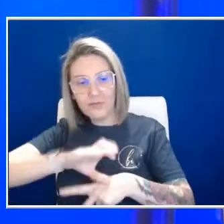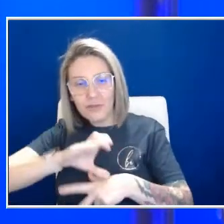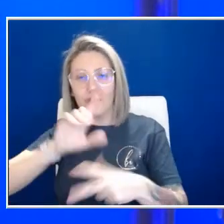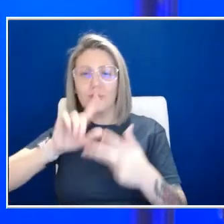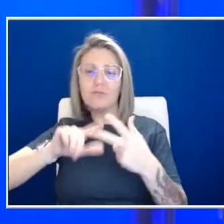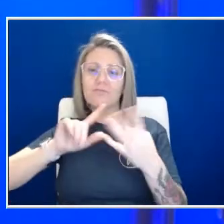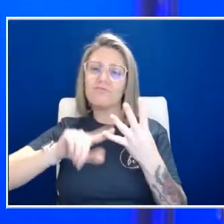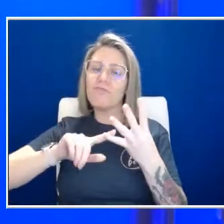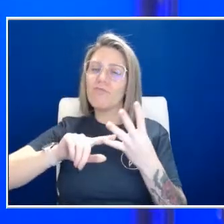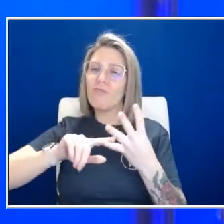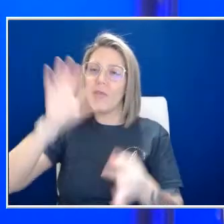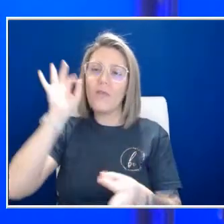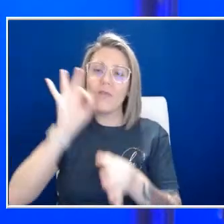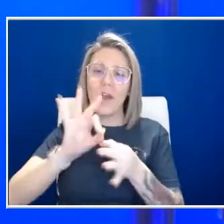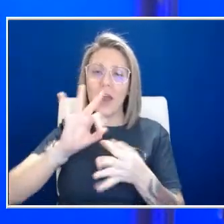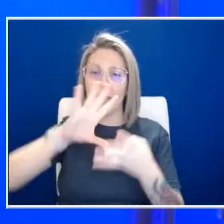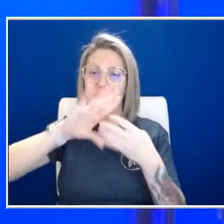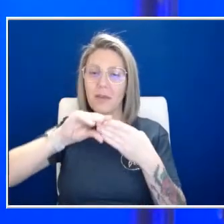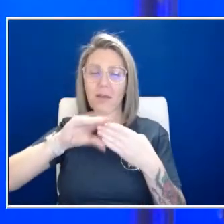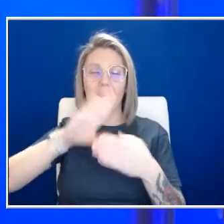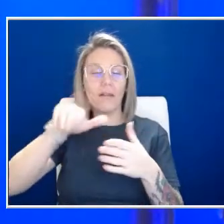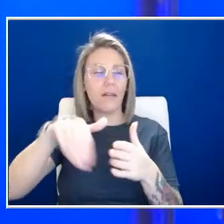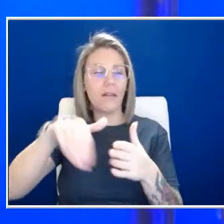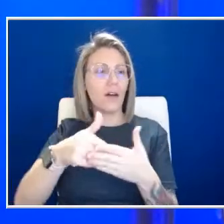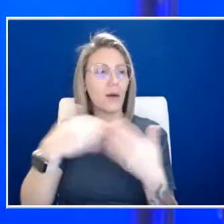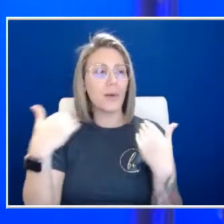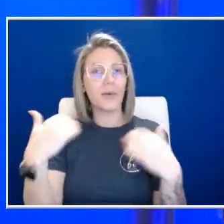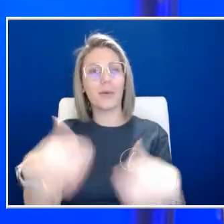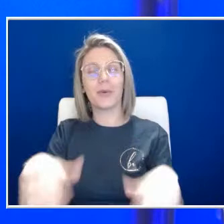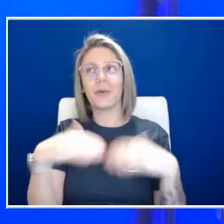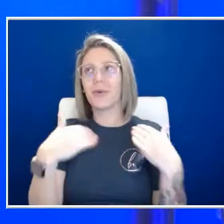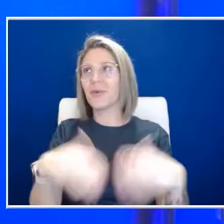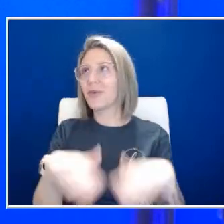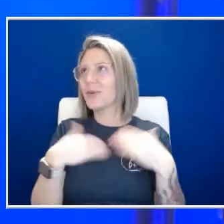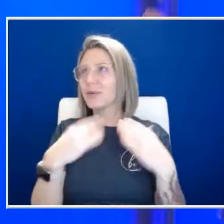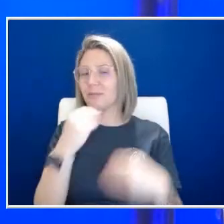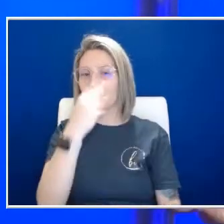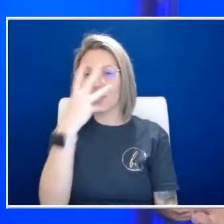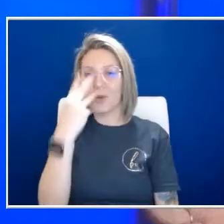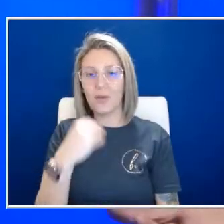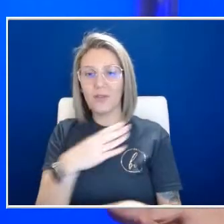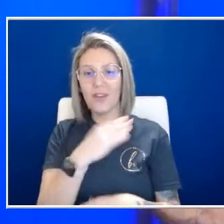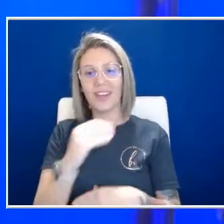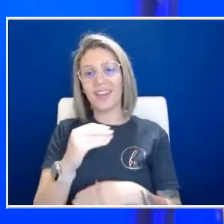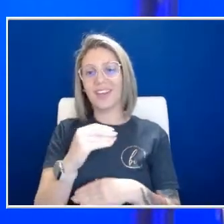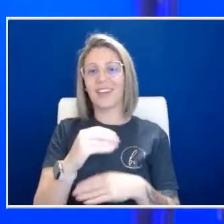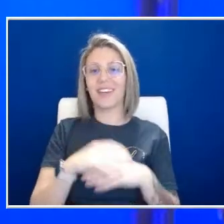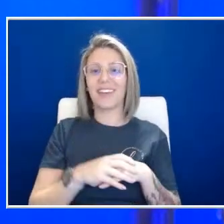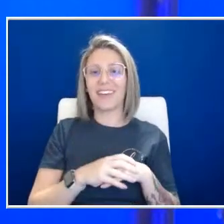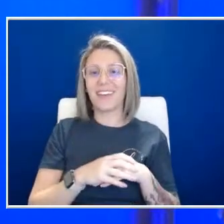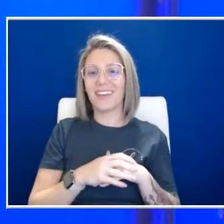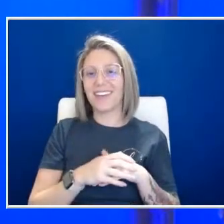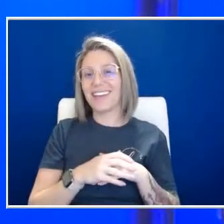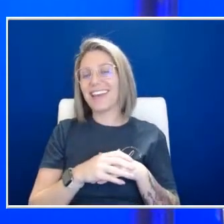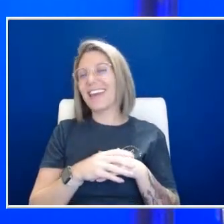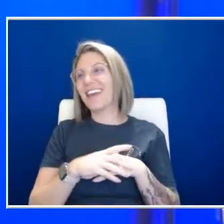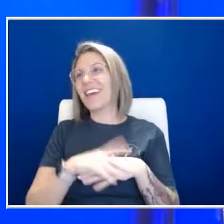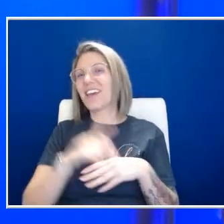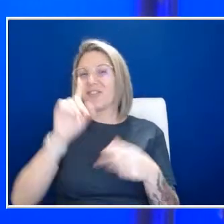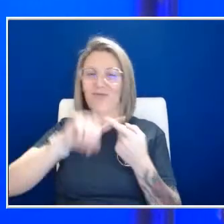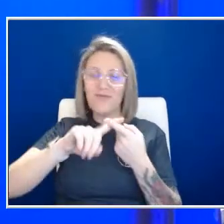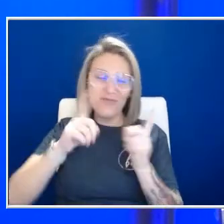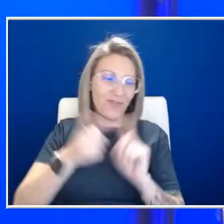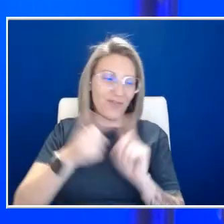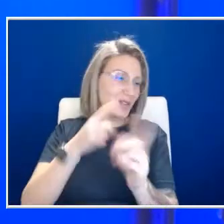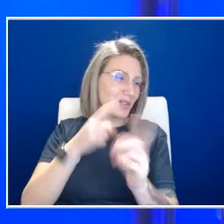that has been unbelievable. And sister and friend who were nurses came and helped after surgery to